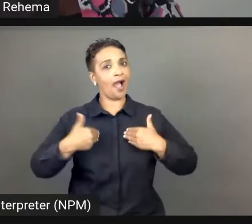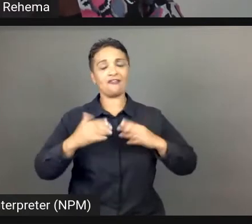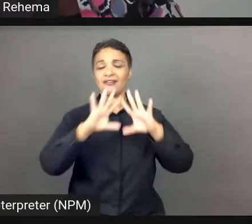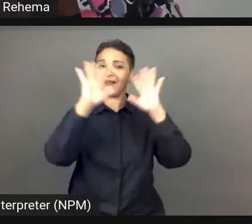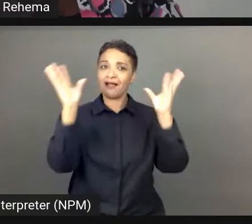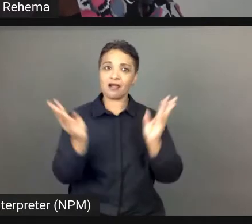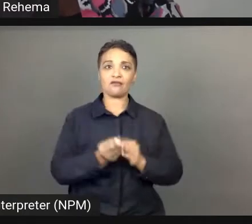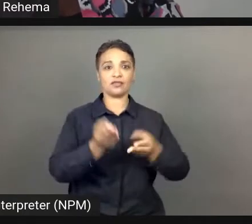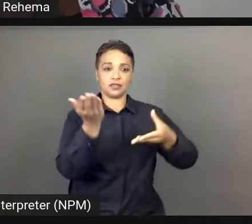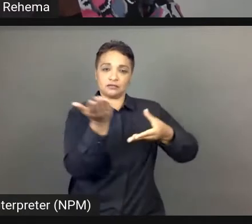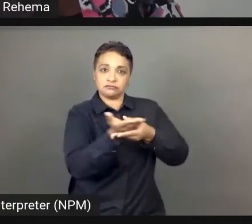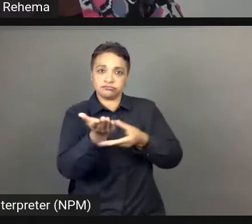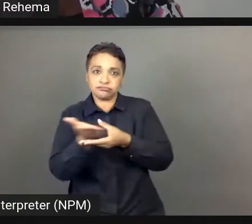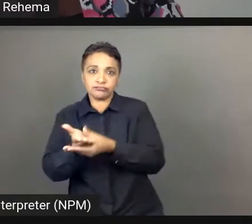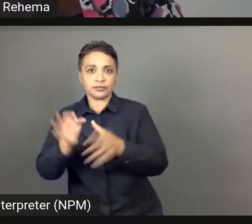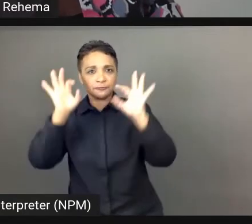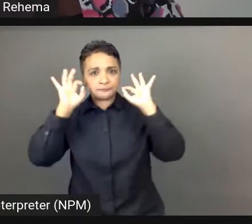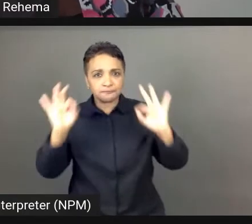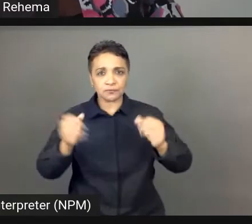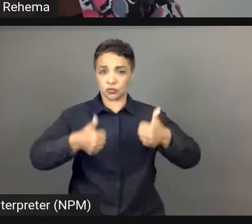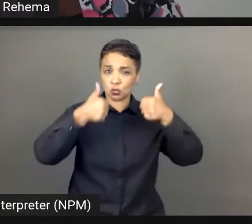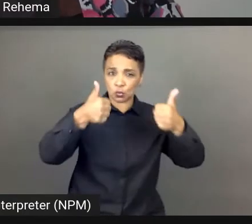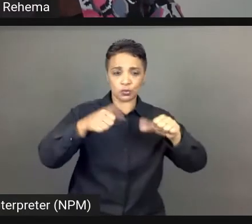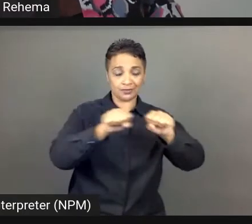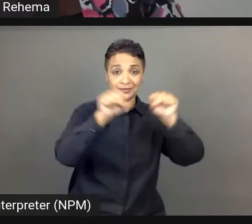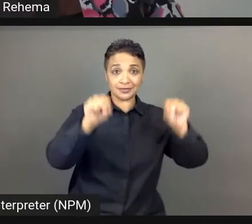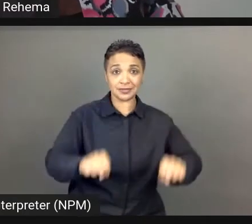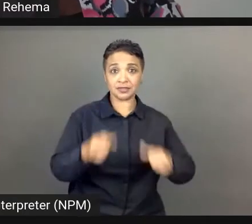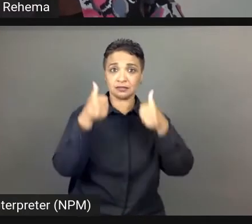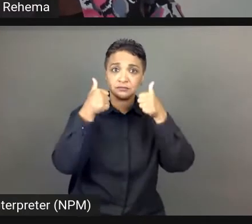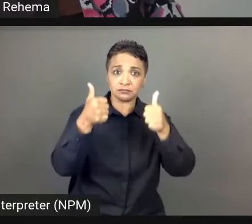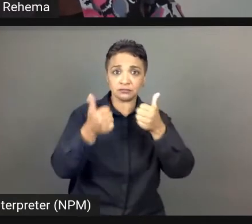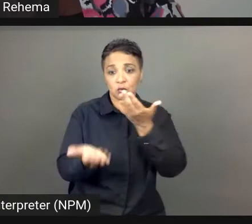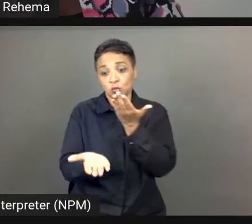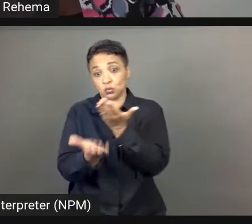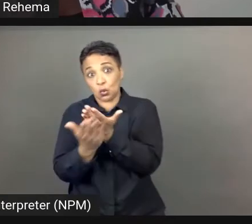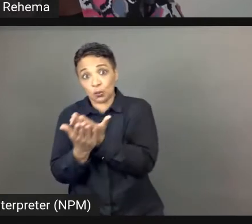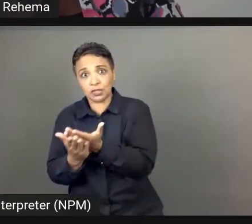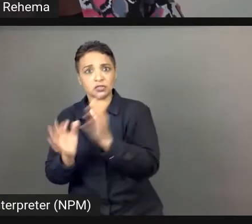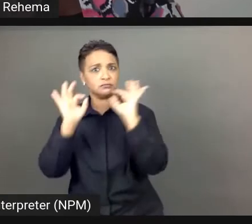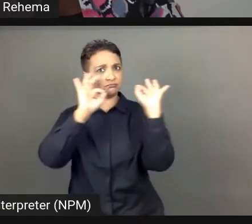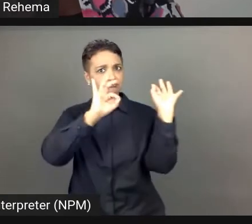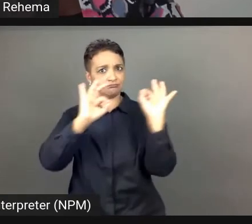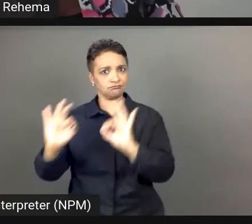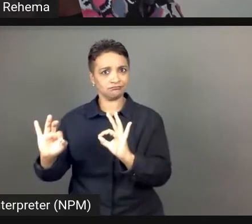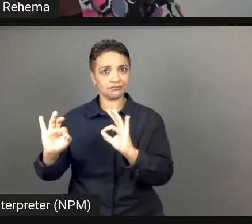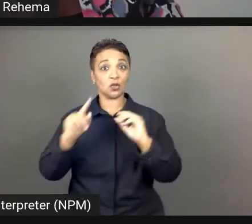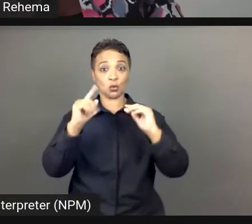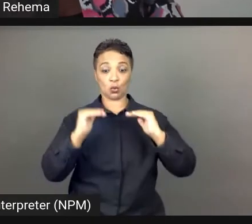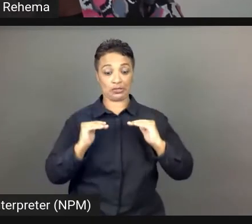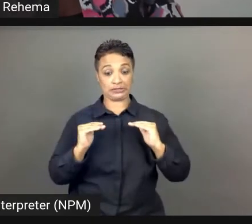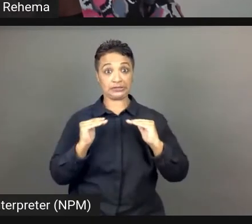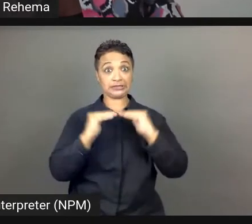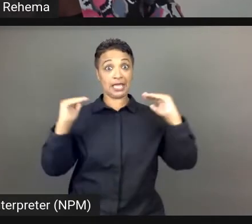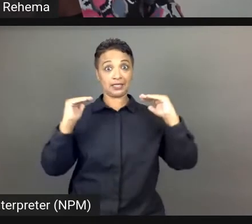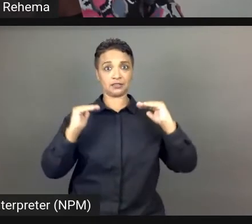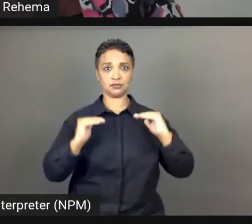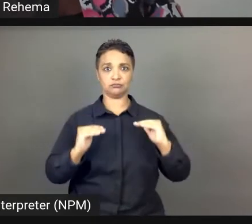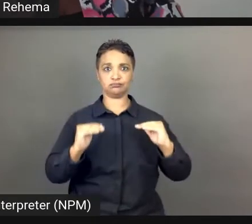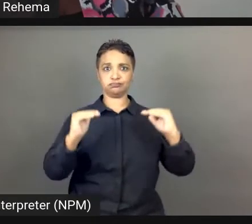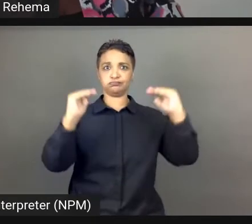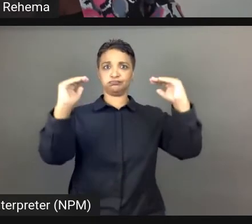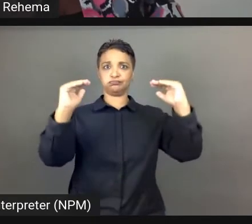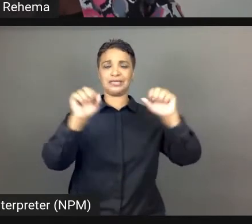you have the systems in place, and you have the documentation to back it up. So it really sets your standards, your operations, your system, your